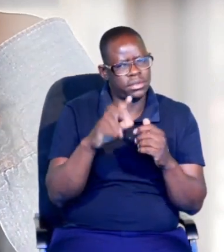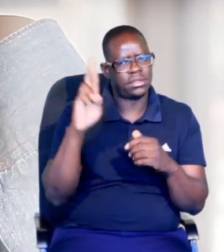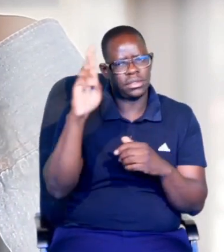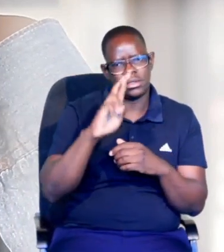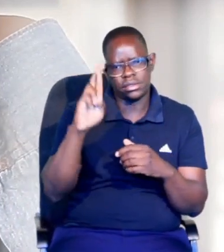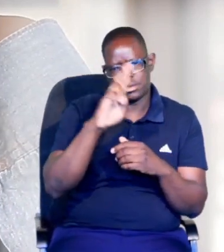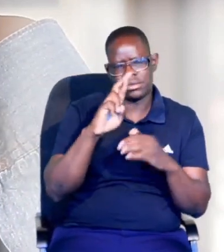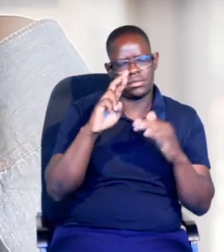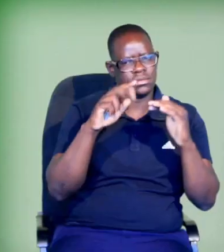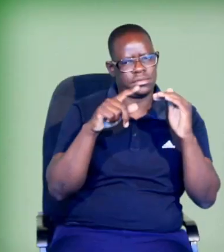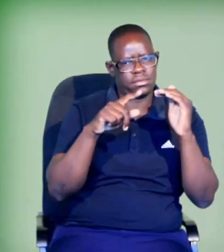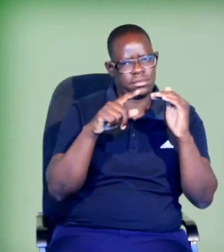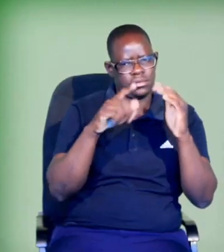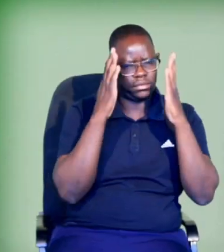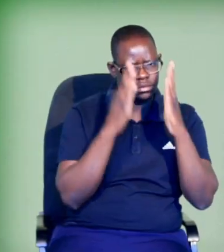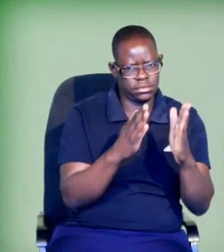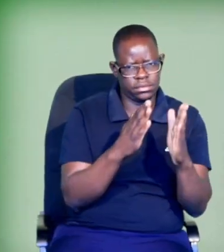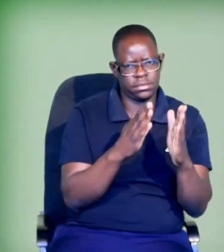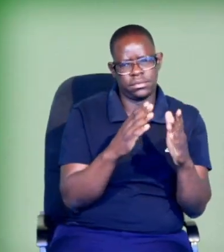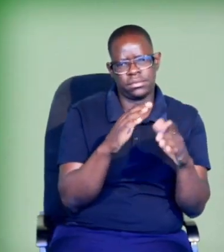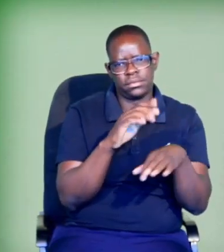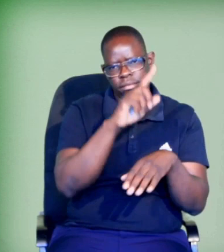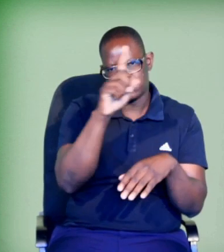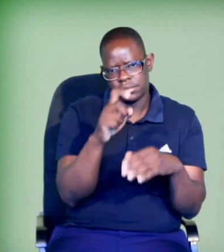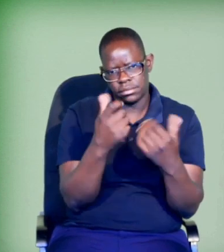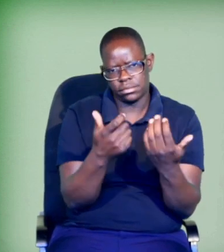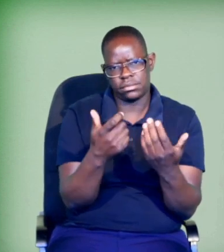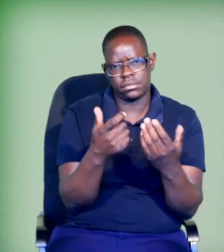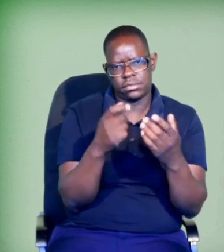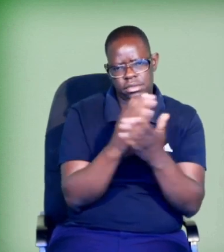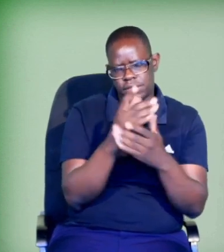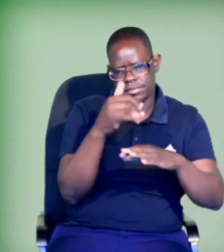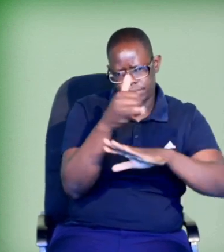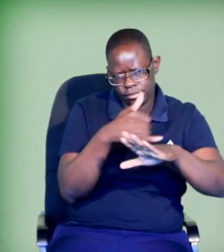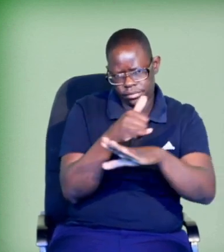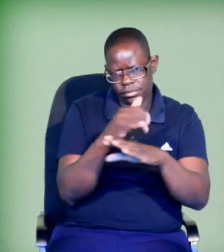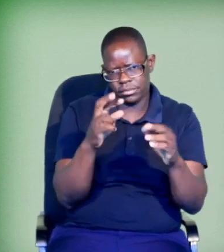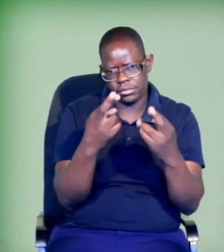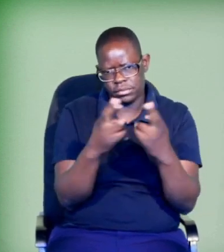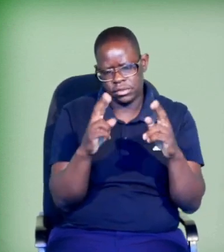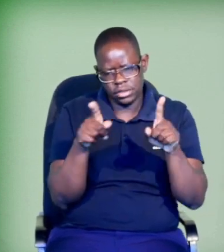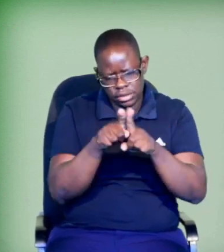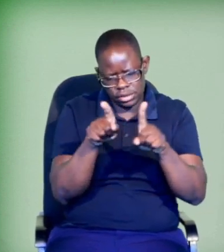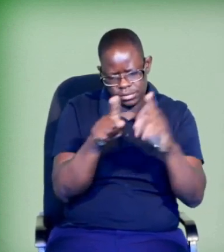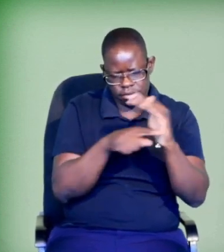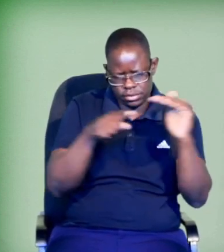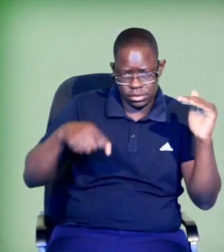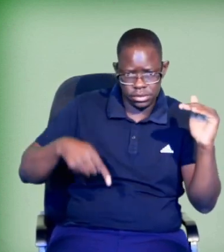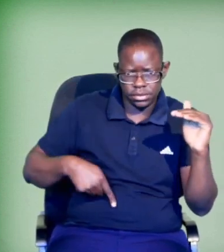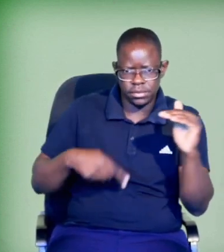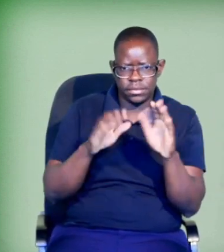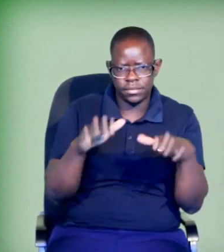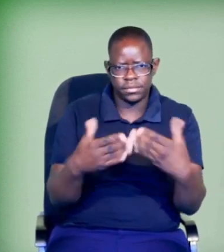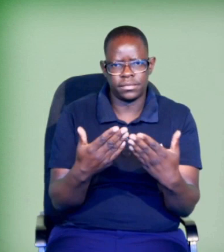specialization? Good question. Regional specialization takes place in certain areas or regions within a particular country. You know